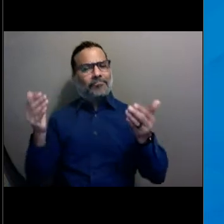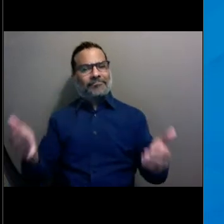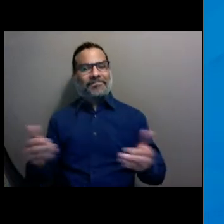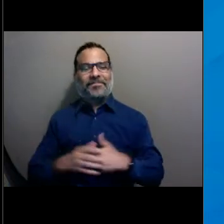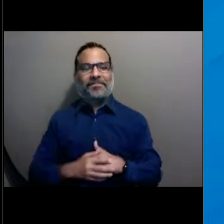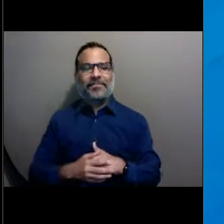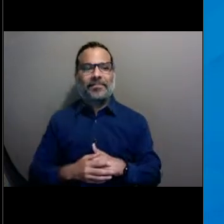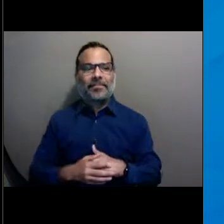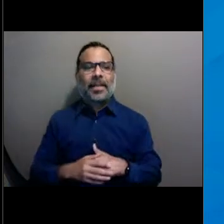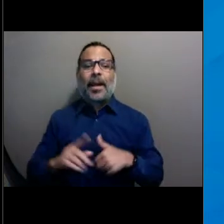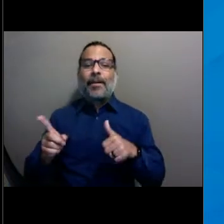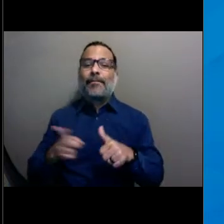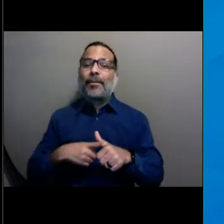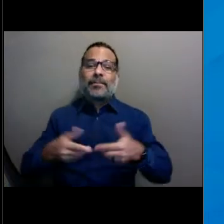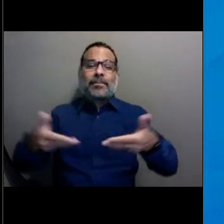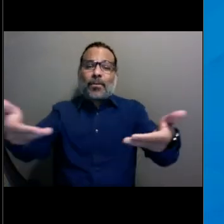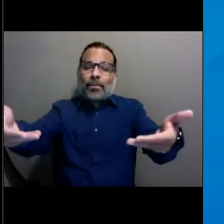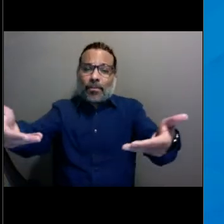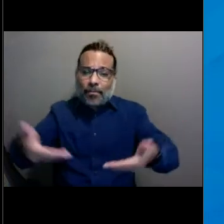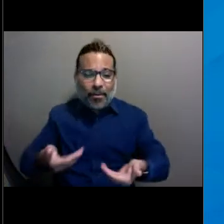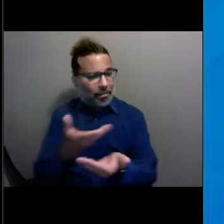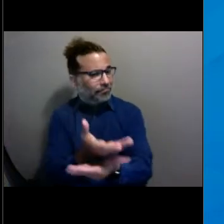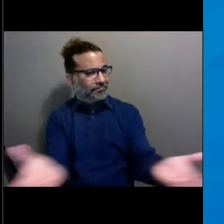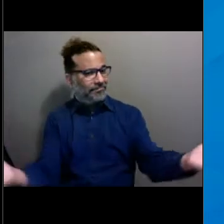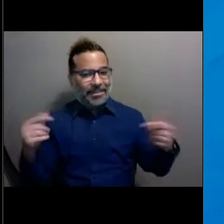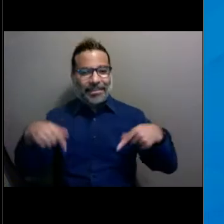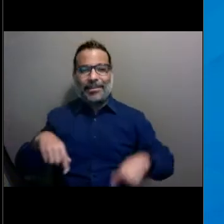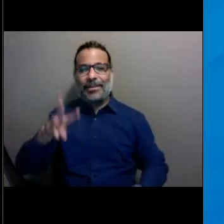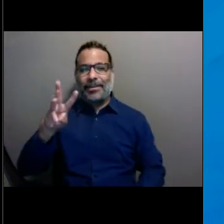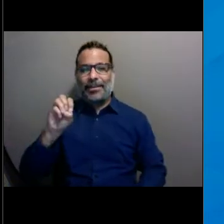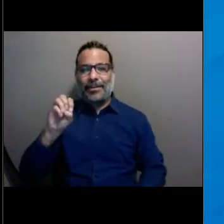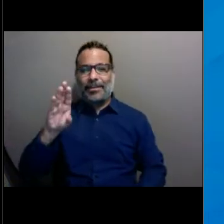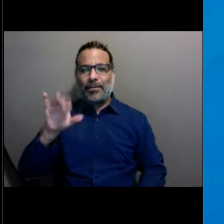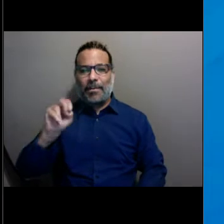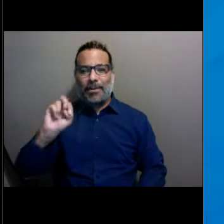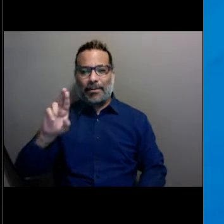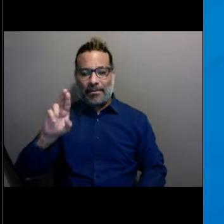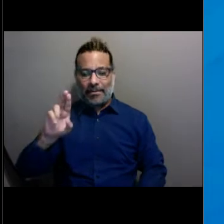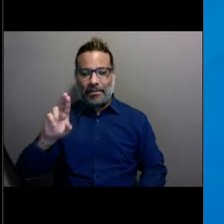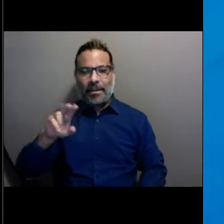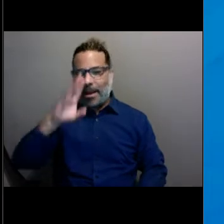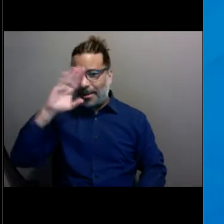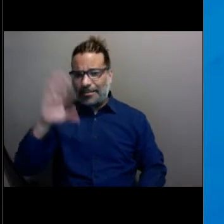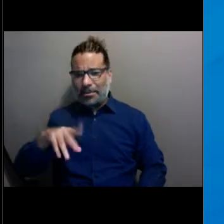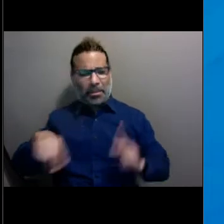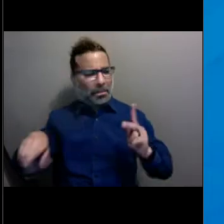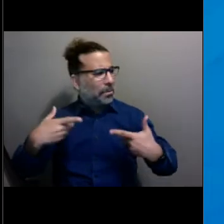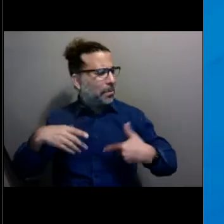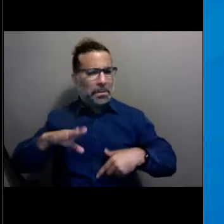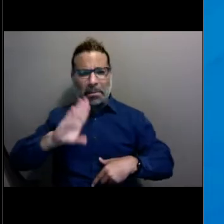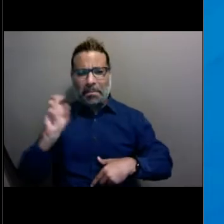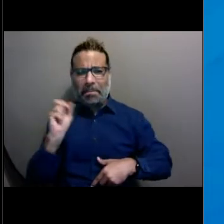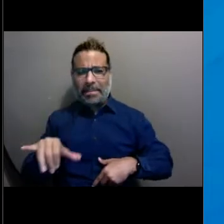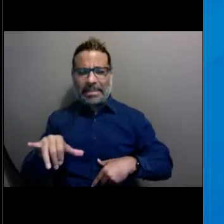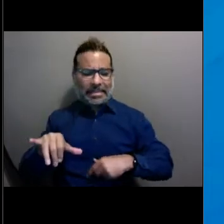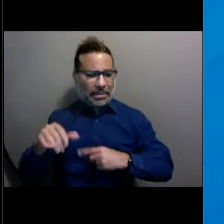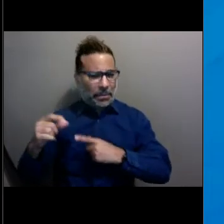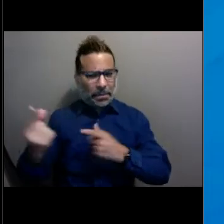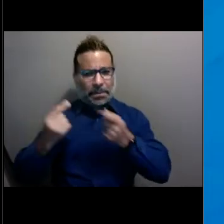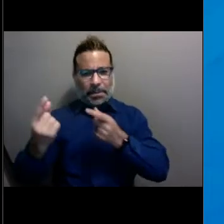I want to begin by welcoming everyone to today's webinar. I know that folks are very busy these days and there are a lot